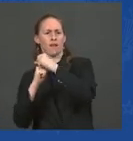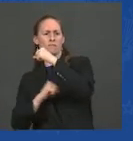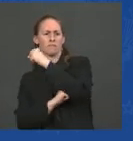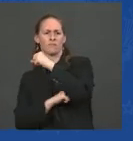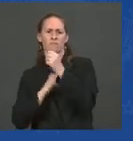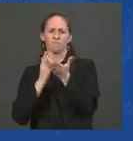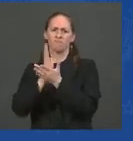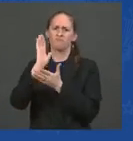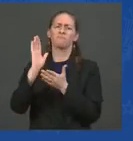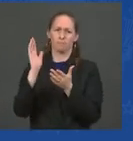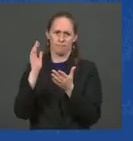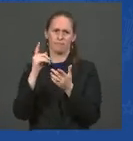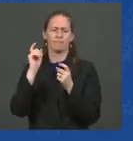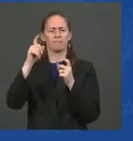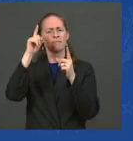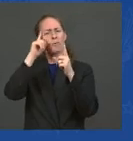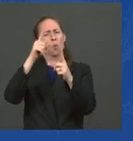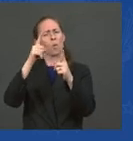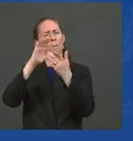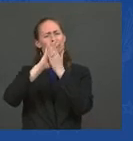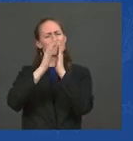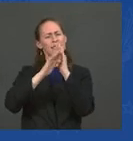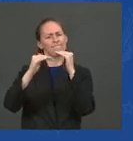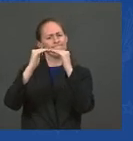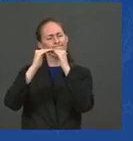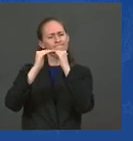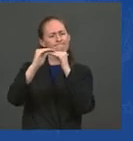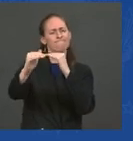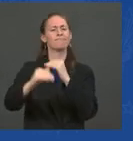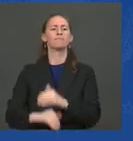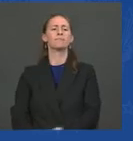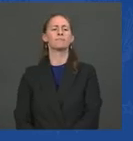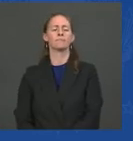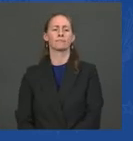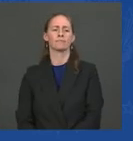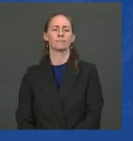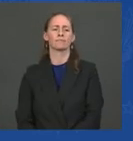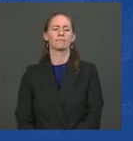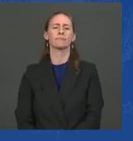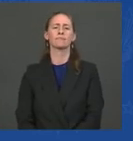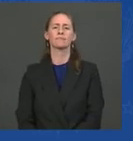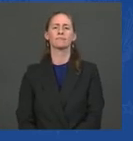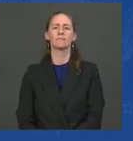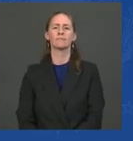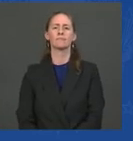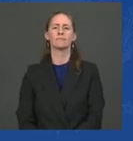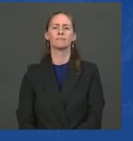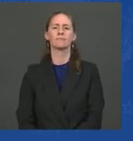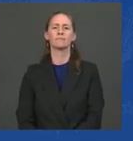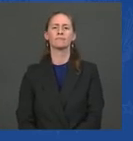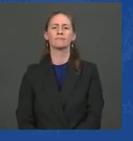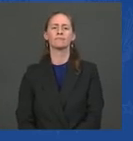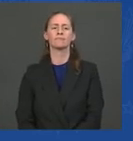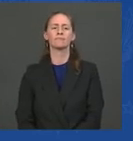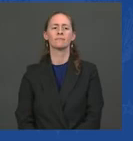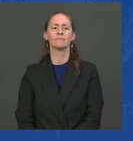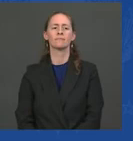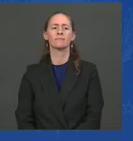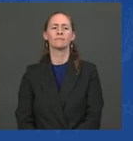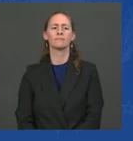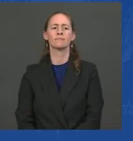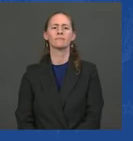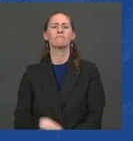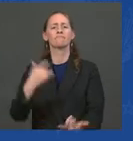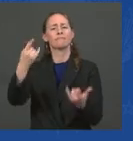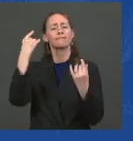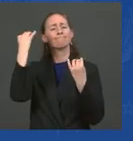and prosperity unprecedented in human history. Attacks on truth are